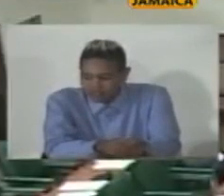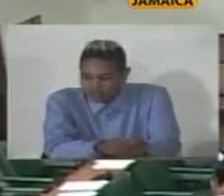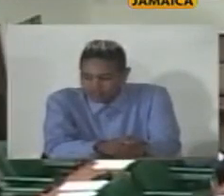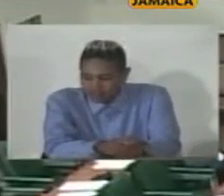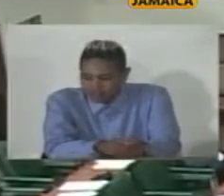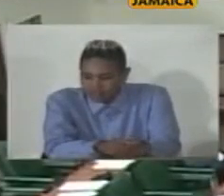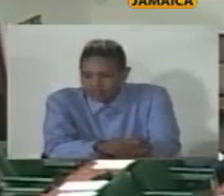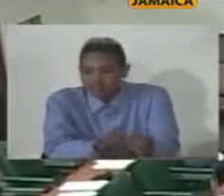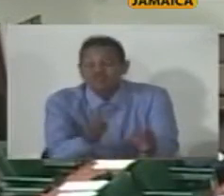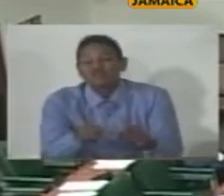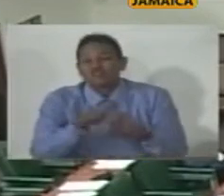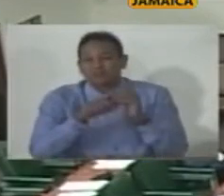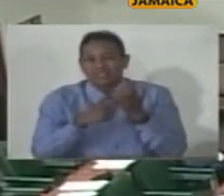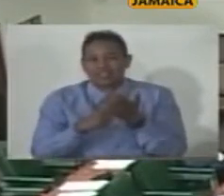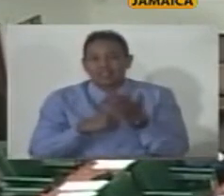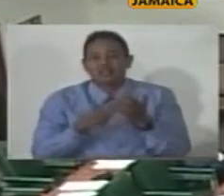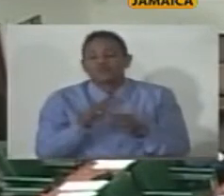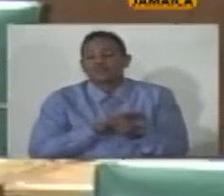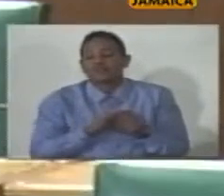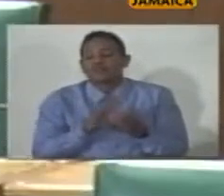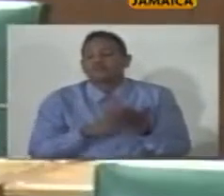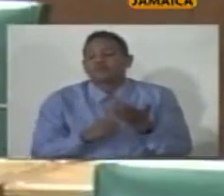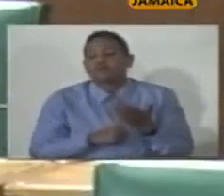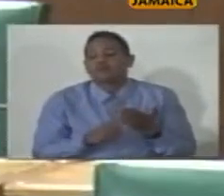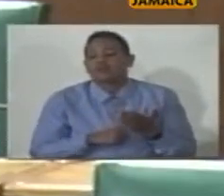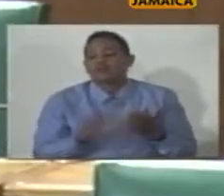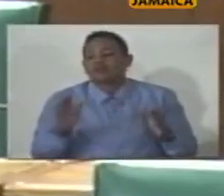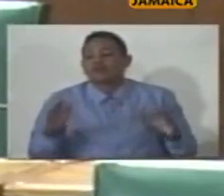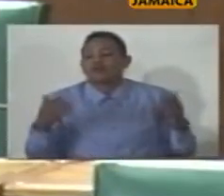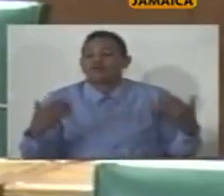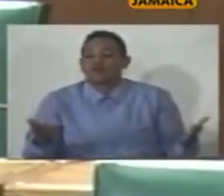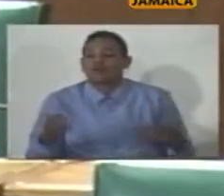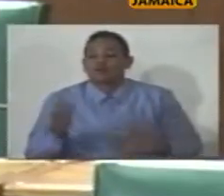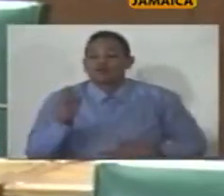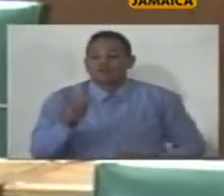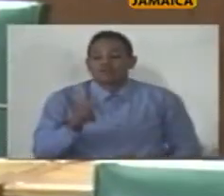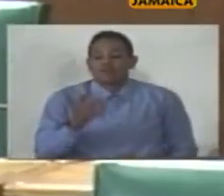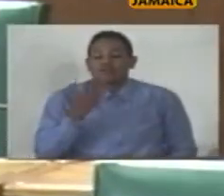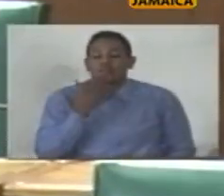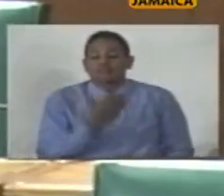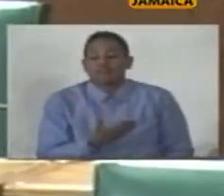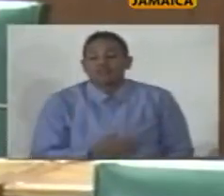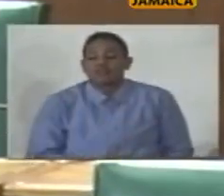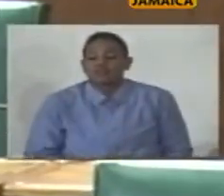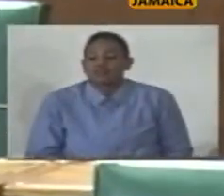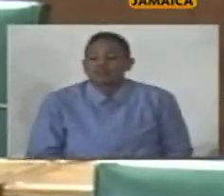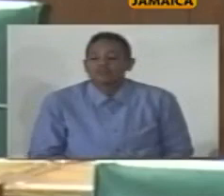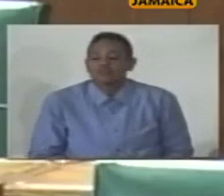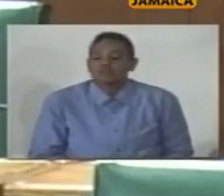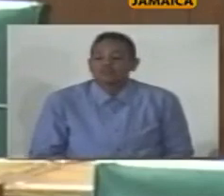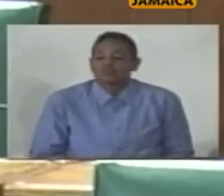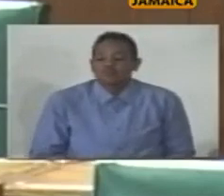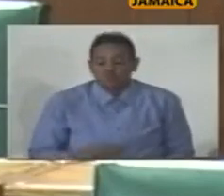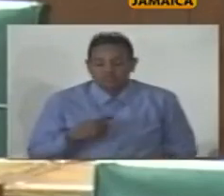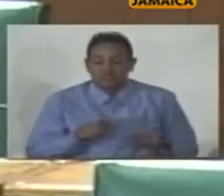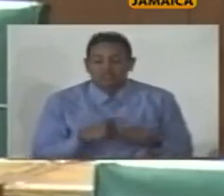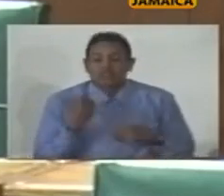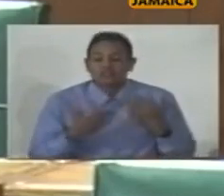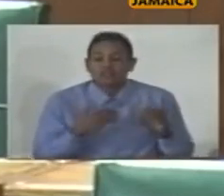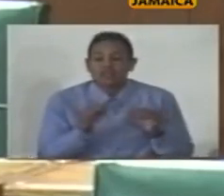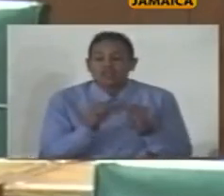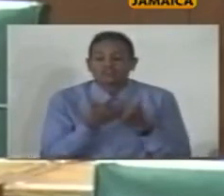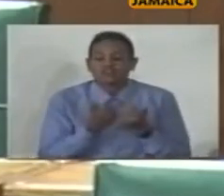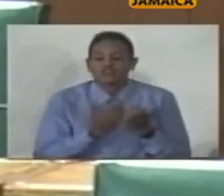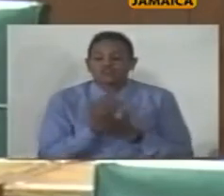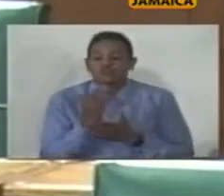Oh, I see. They suspend the constituency debate. Oh, I see. Fine. Okay, thank you very much. And then we resume the agenda by way